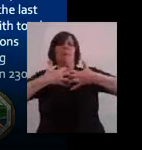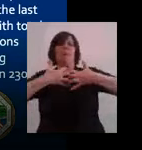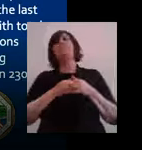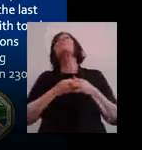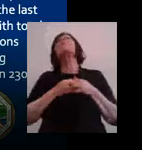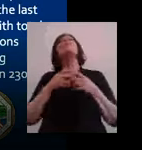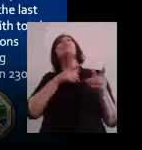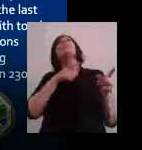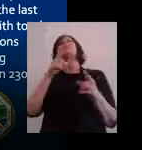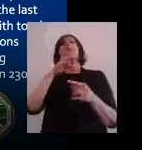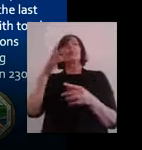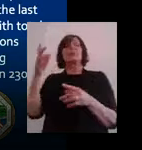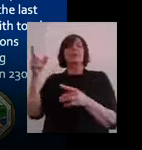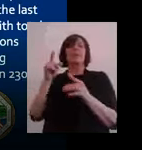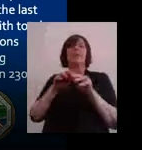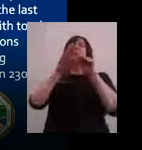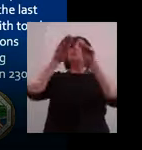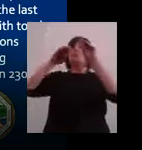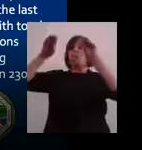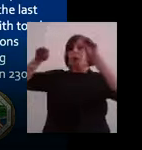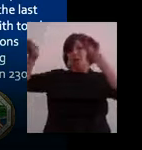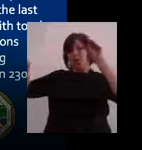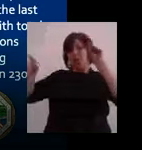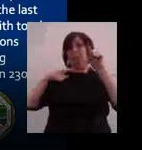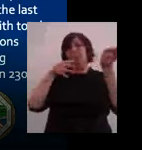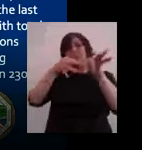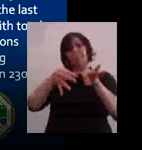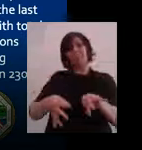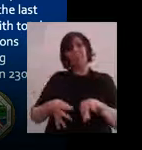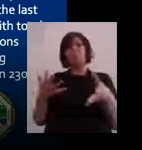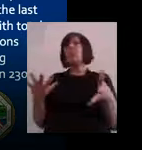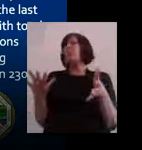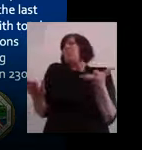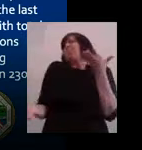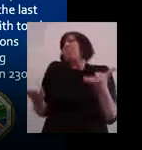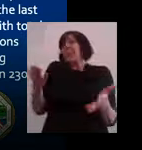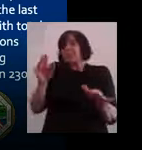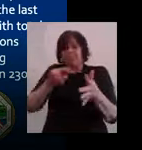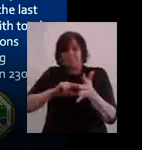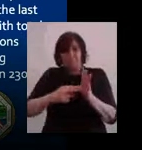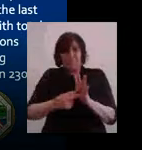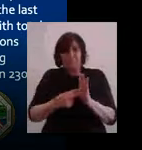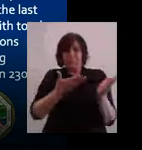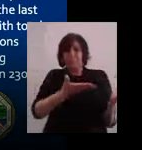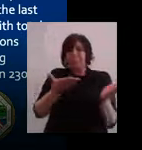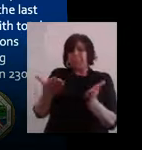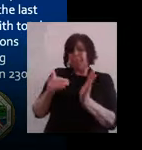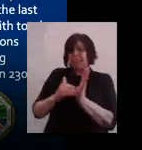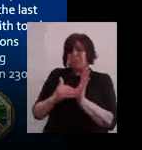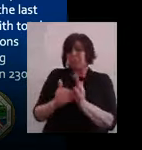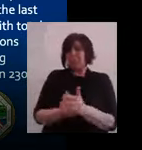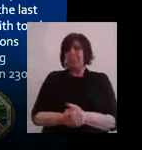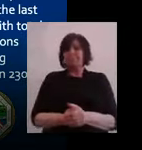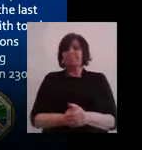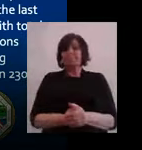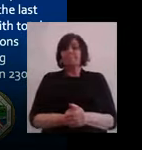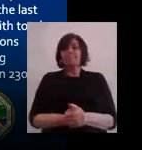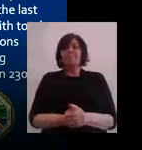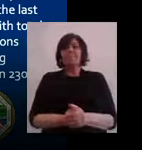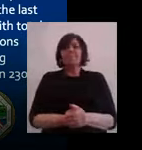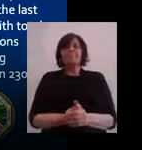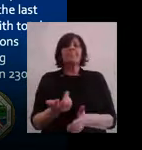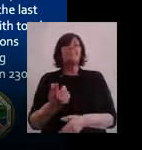chart and what this potentially may mean. So, Dr. Burstein? Sure. So this is these